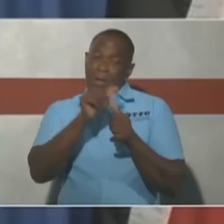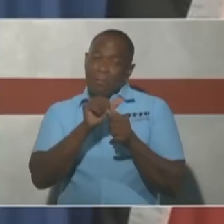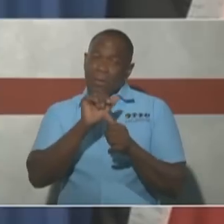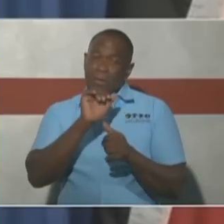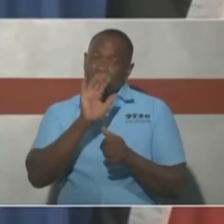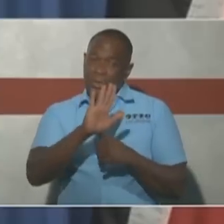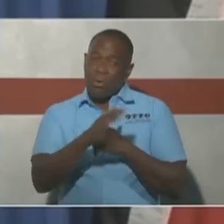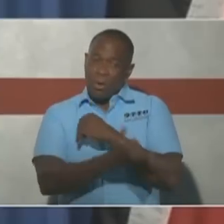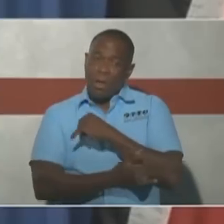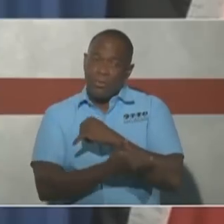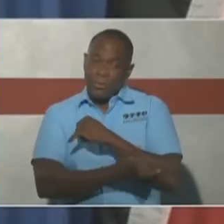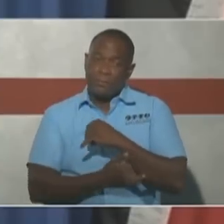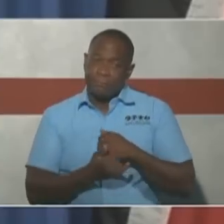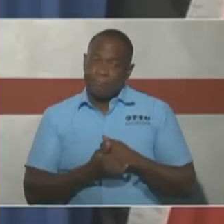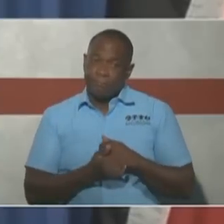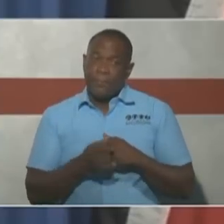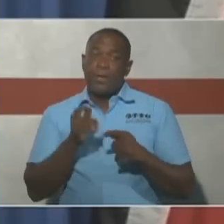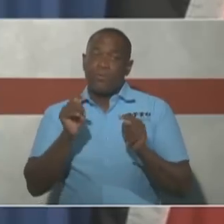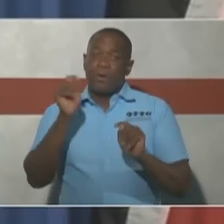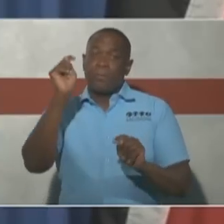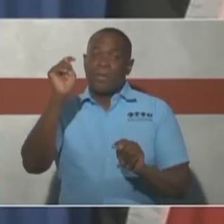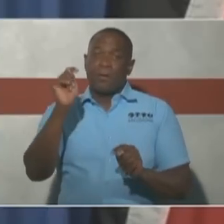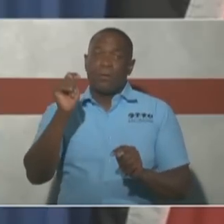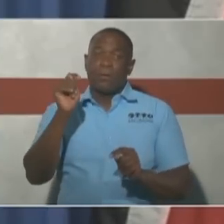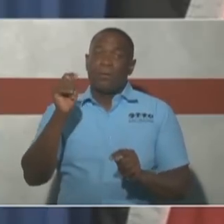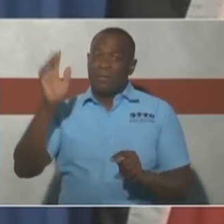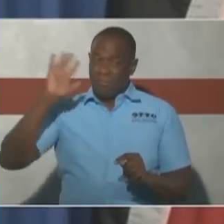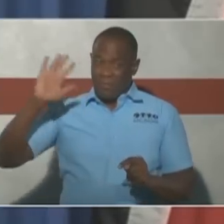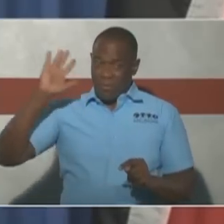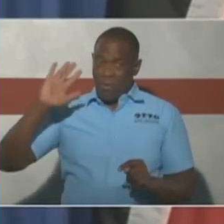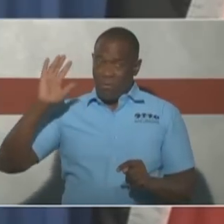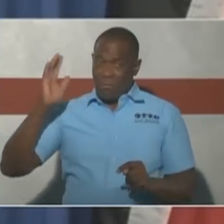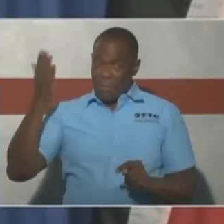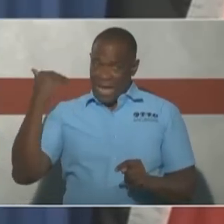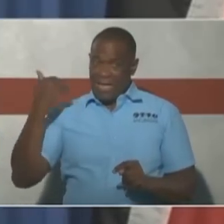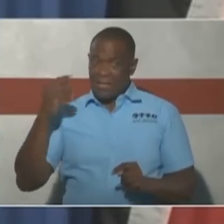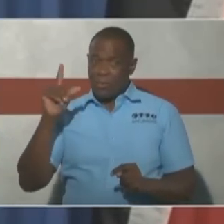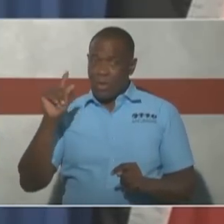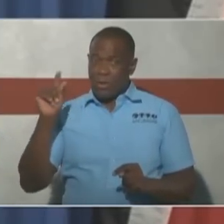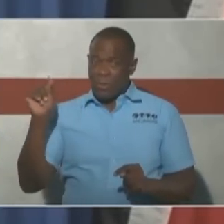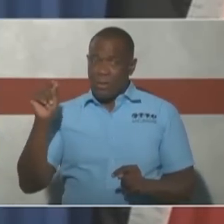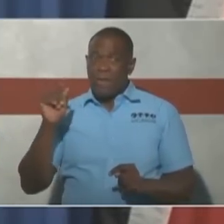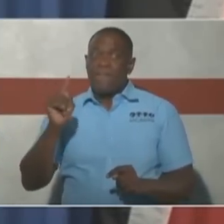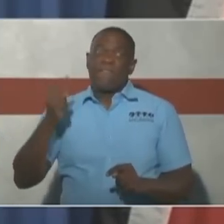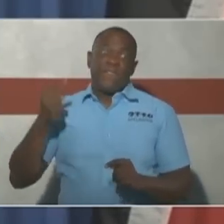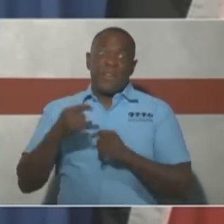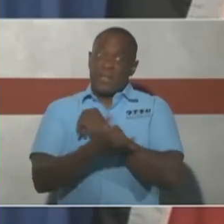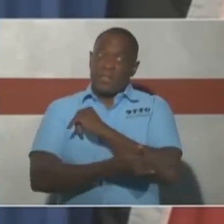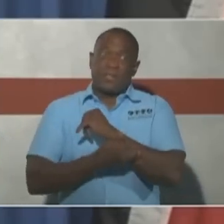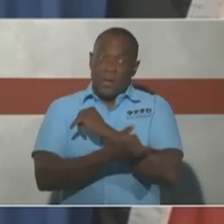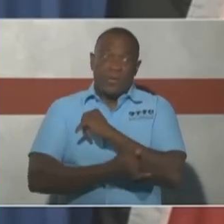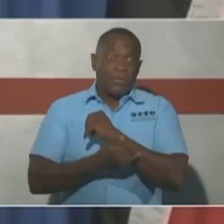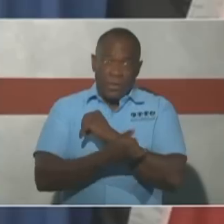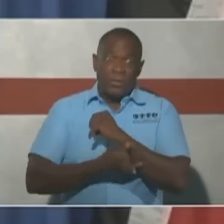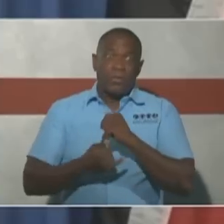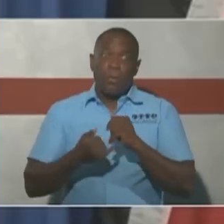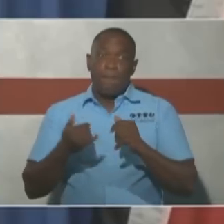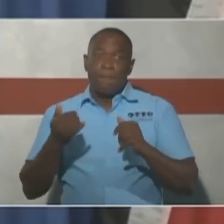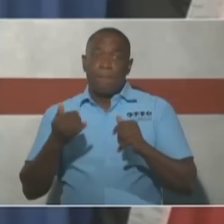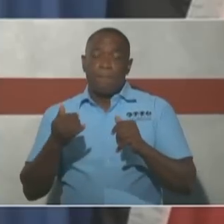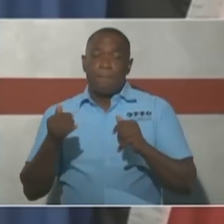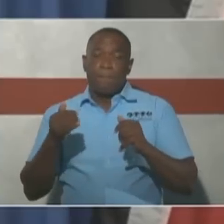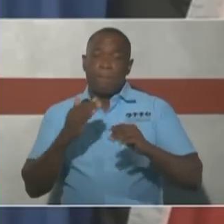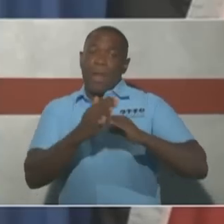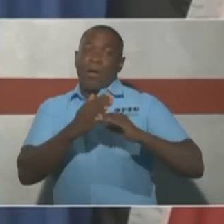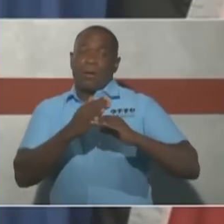United States, and considering how much we've benefited from both countries when it comes to vaccinations and even trade, will we have that willpower